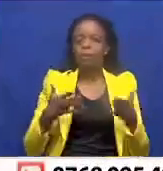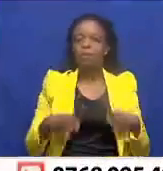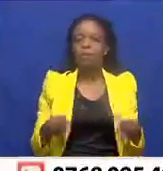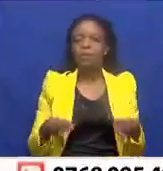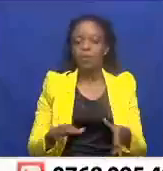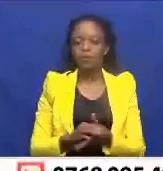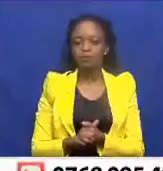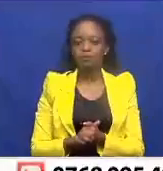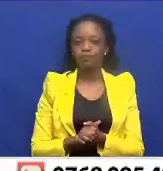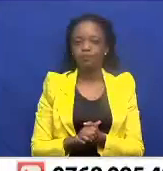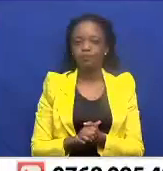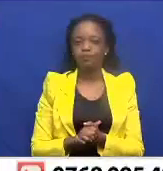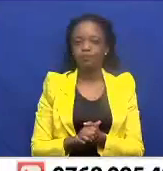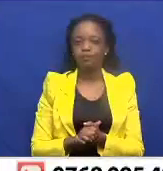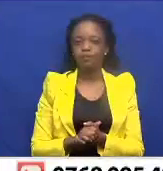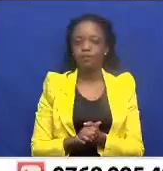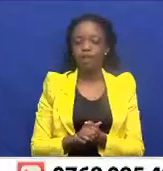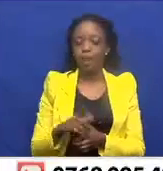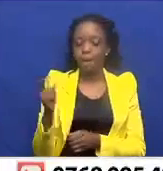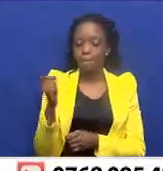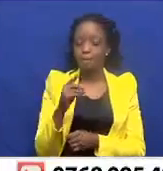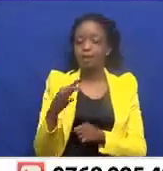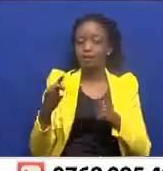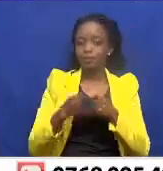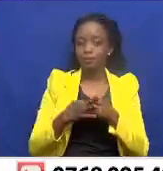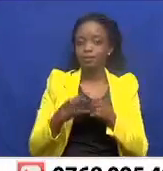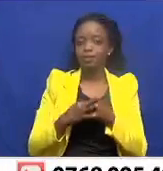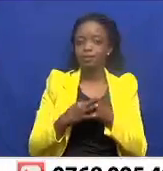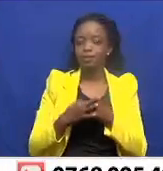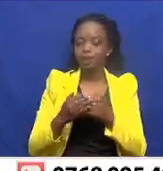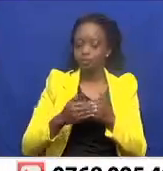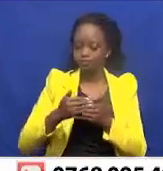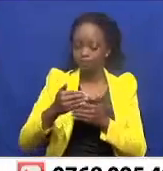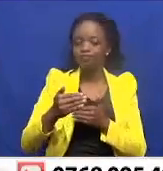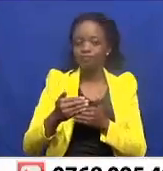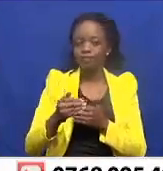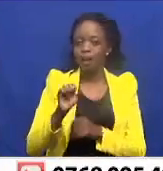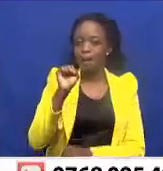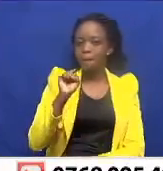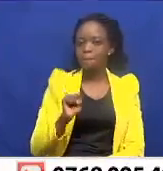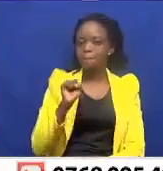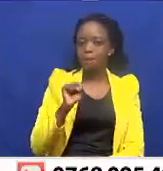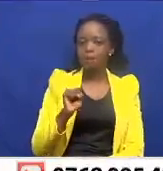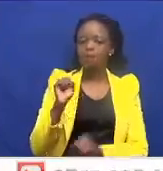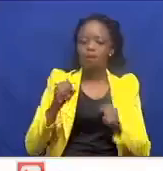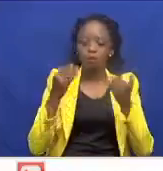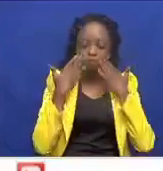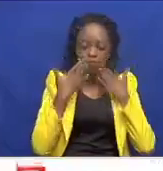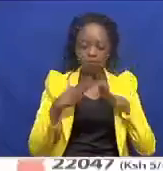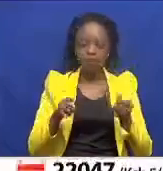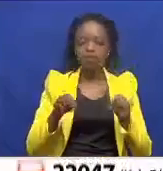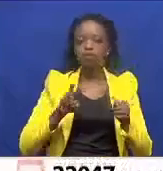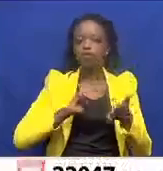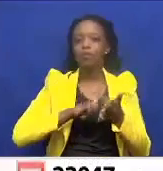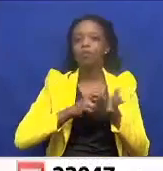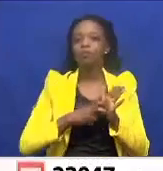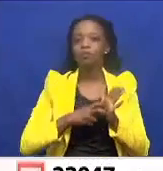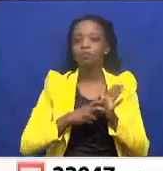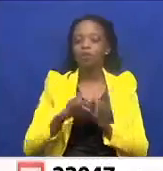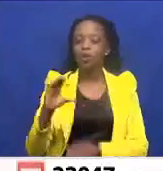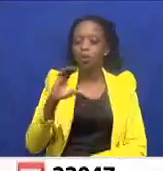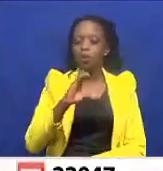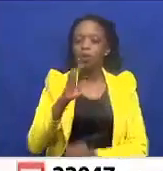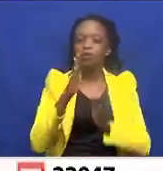environs. Kufikia mezi minane hijayo, kufikia mehu mradi utakuwa umekamilika,